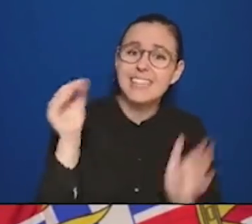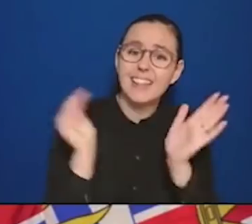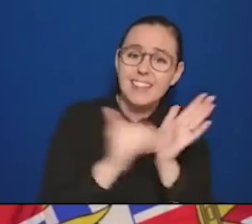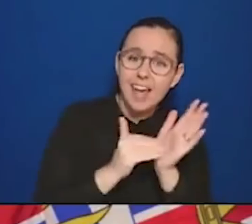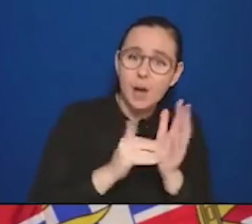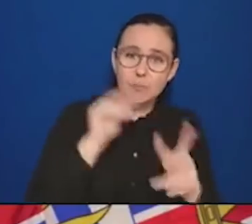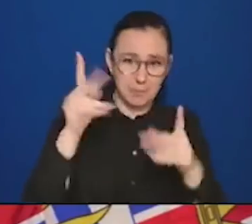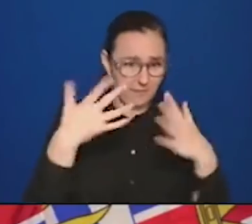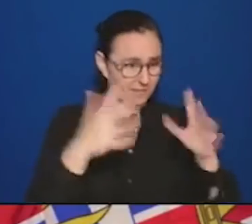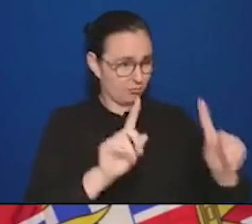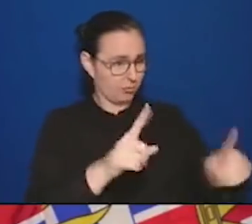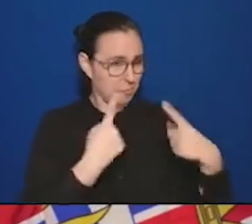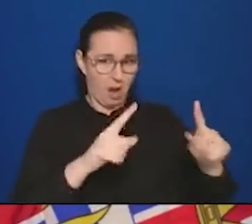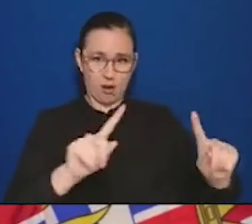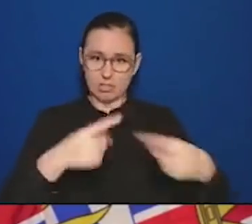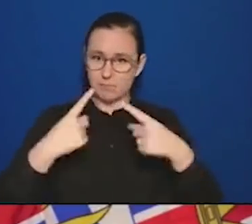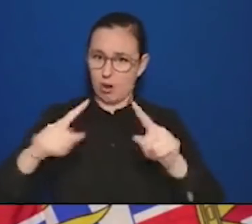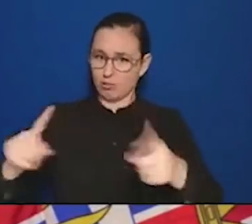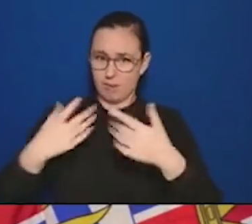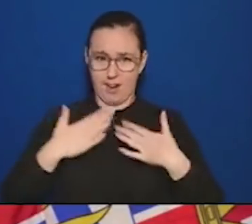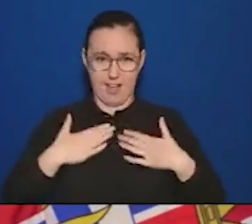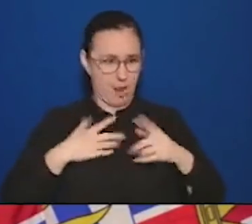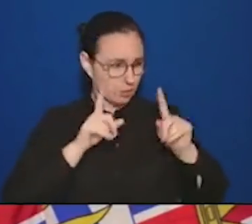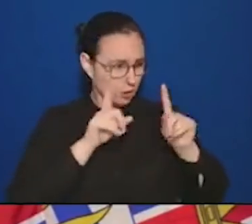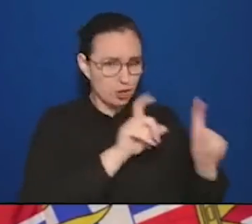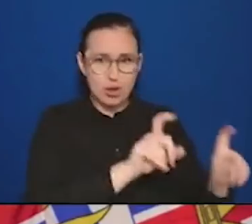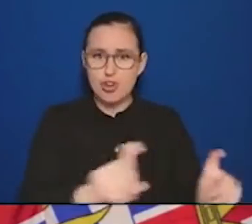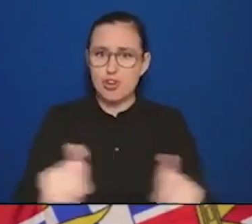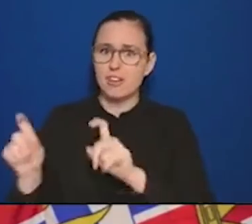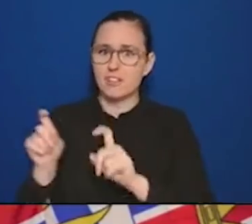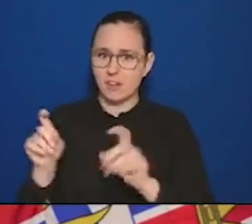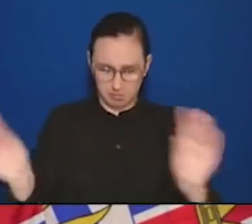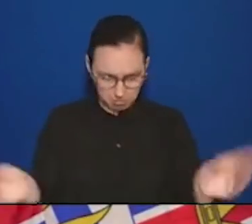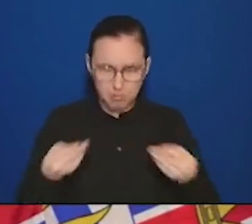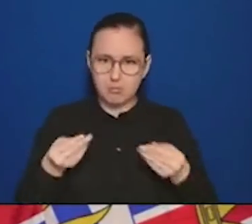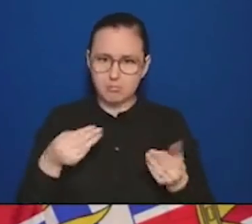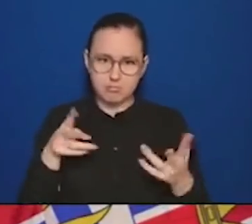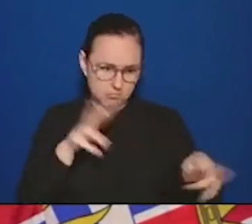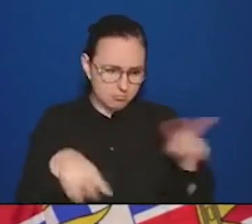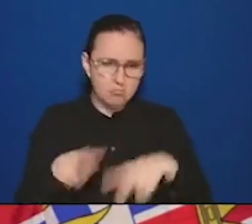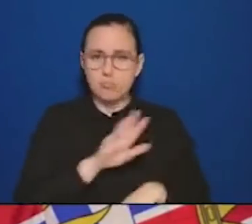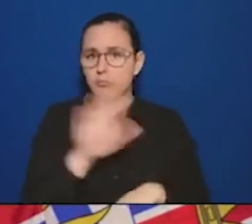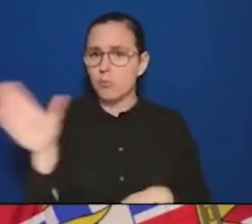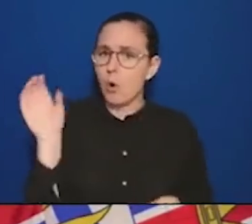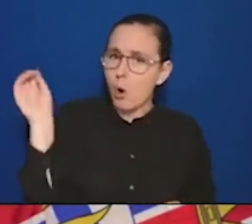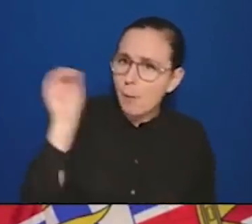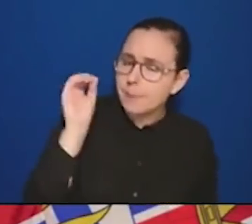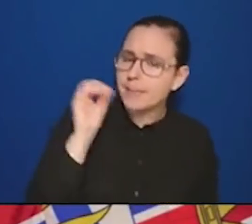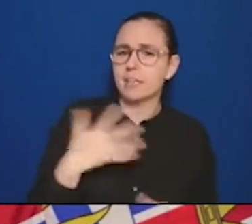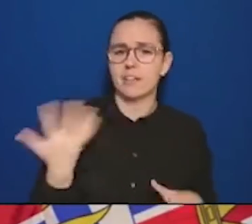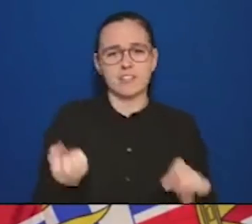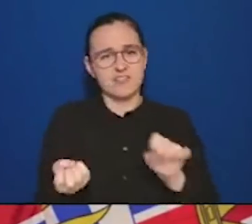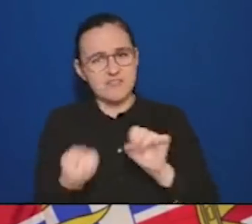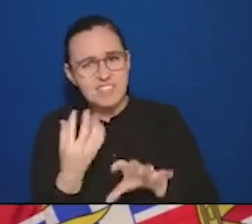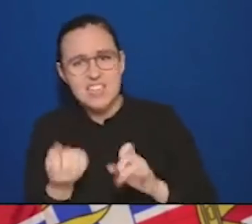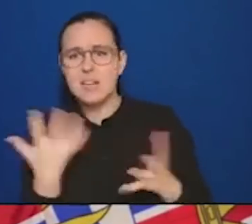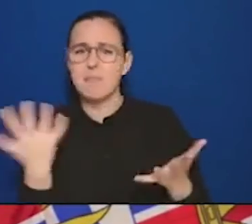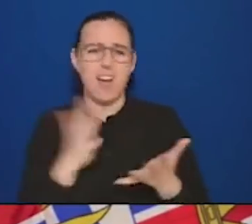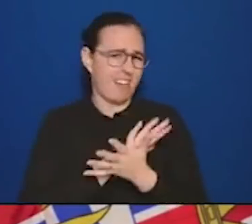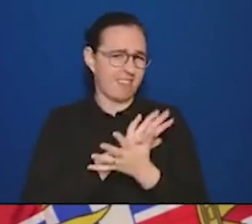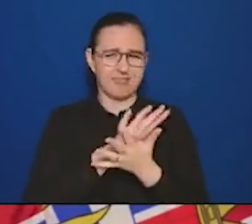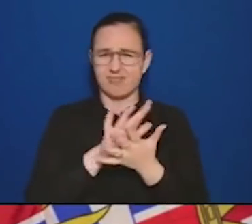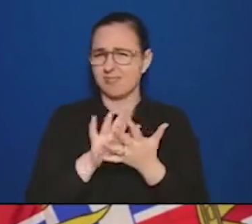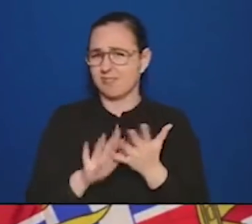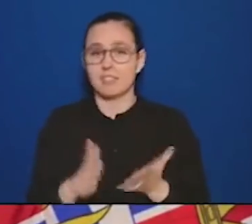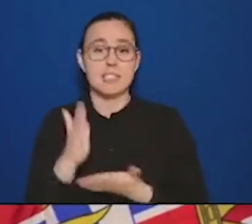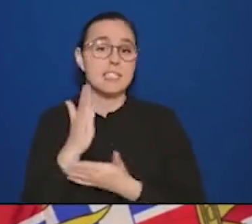the survey return giving us their opinion. They were wide-ranging. There were some who were